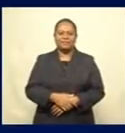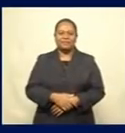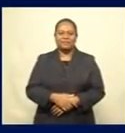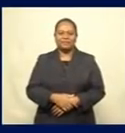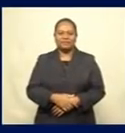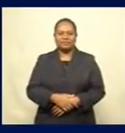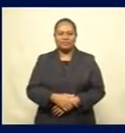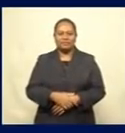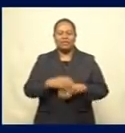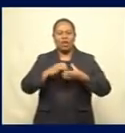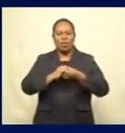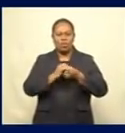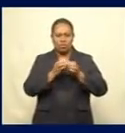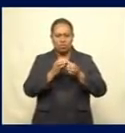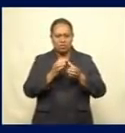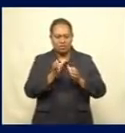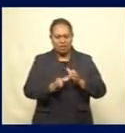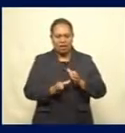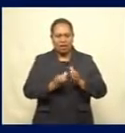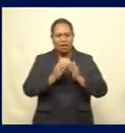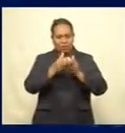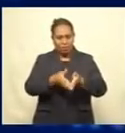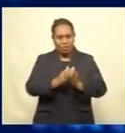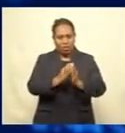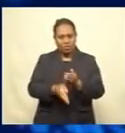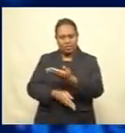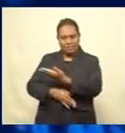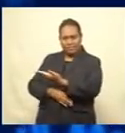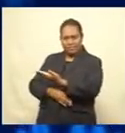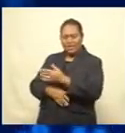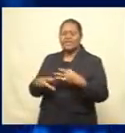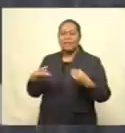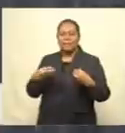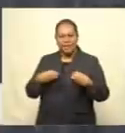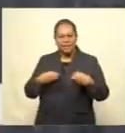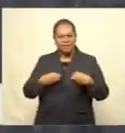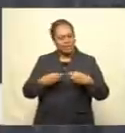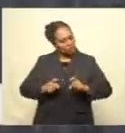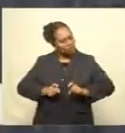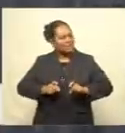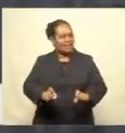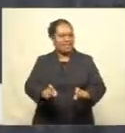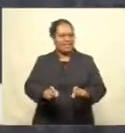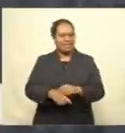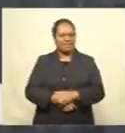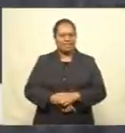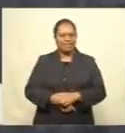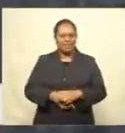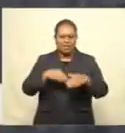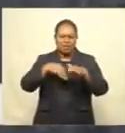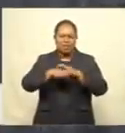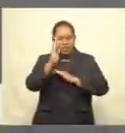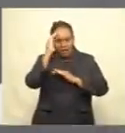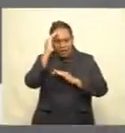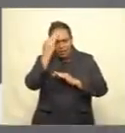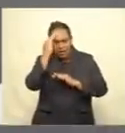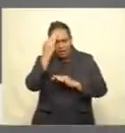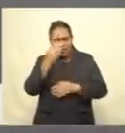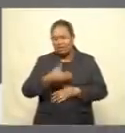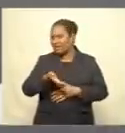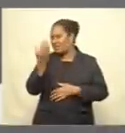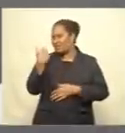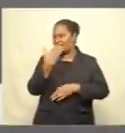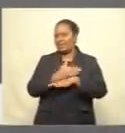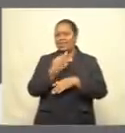The owners of Gander Shipping Limited says the inter-island business is here to stay. A post on the company's Facebook page last